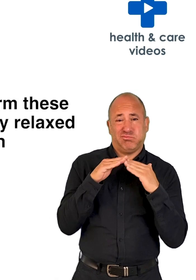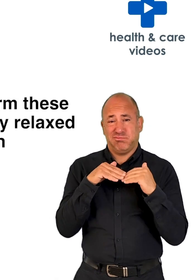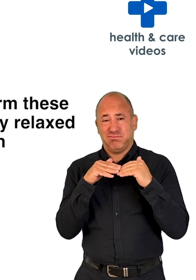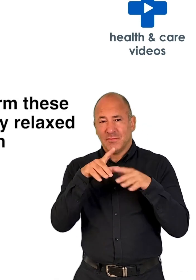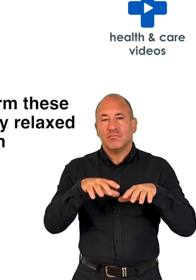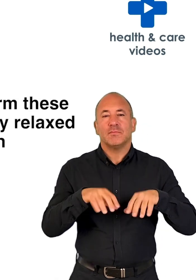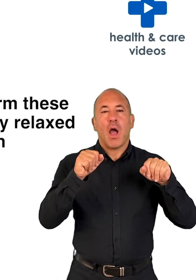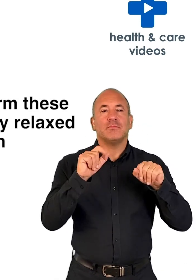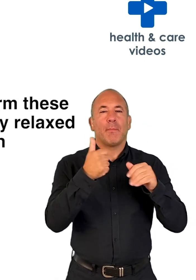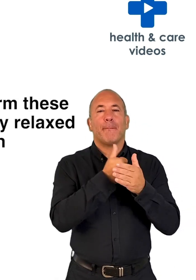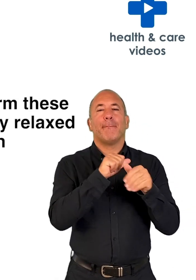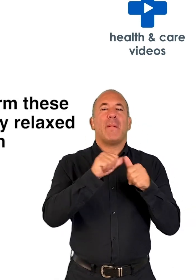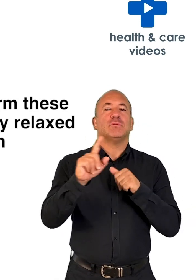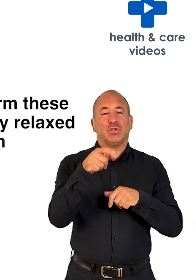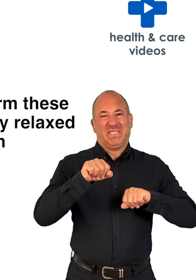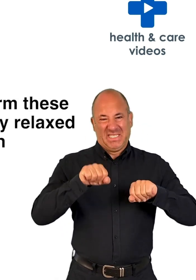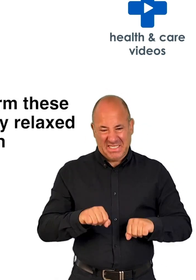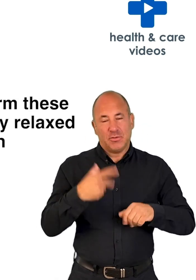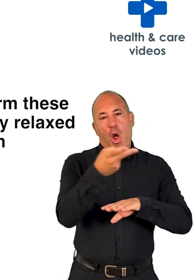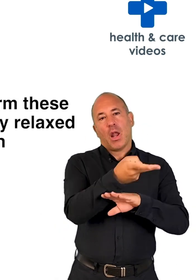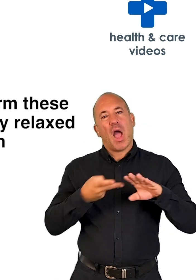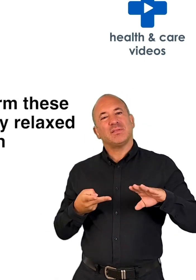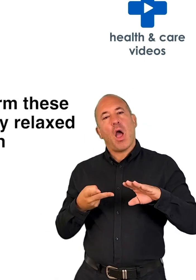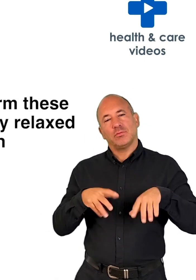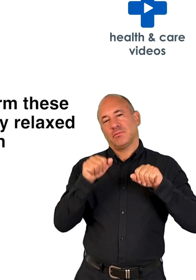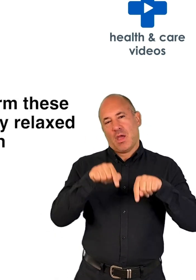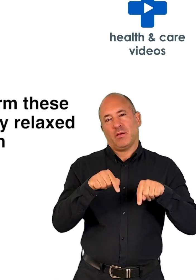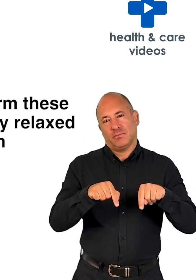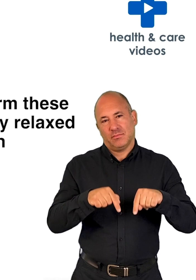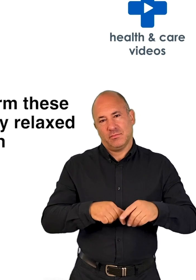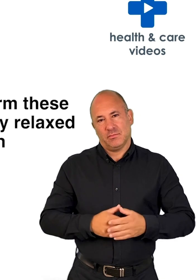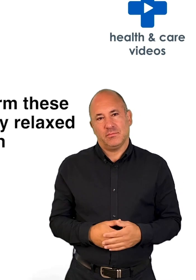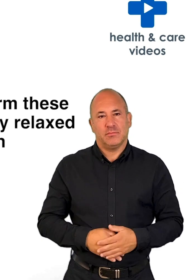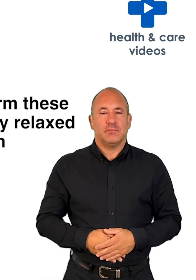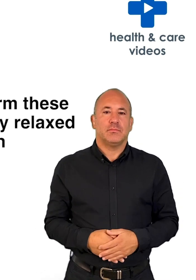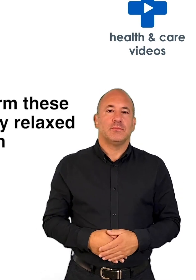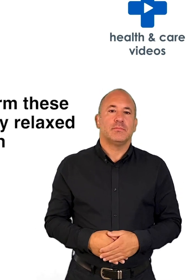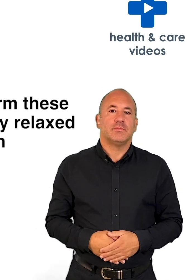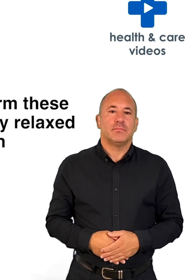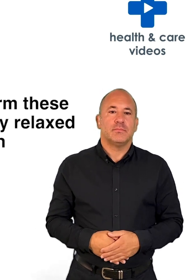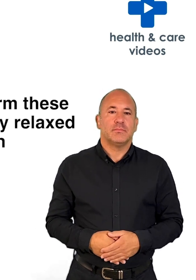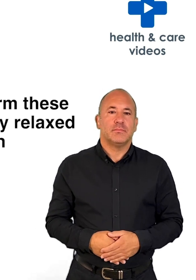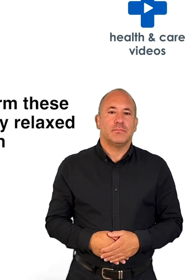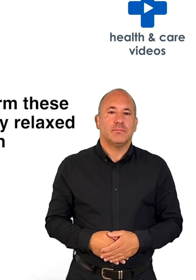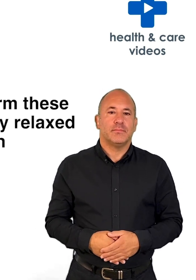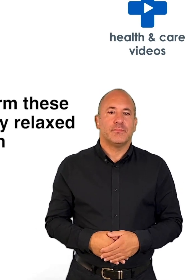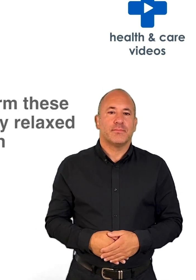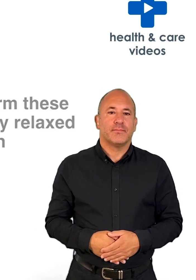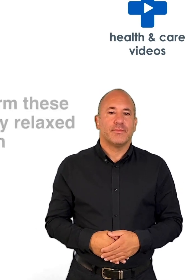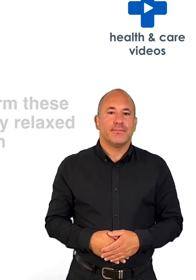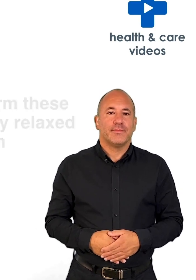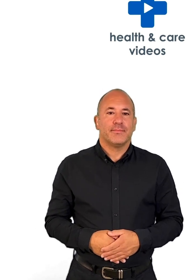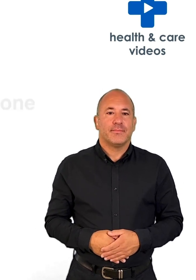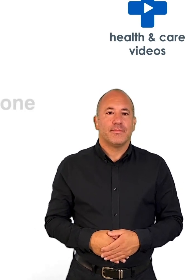pelvic floor exercises in any relaxed position, but to start with, you may find it easier to do the exercises while sitting